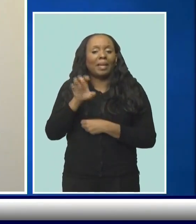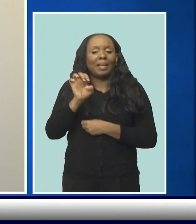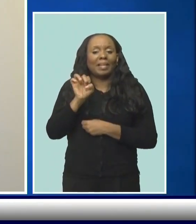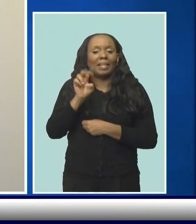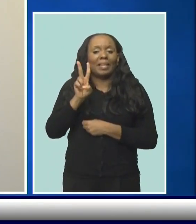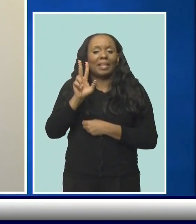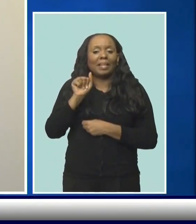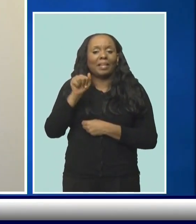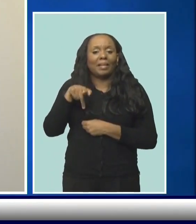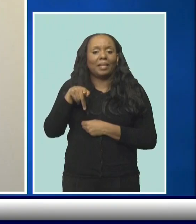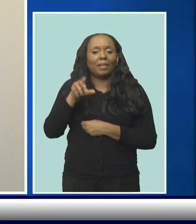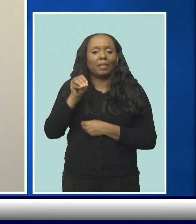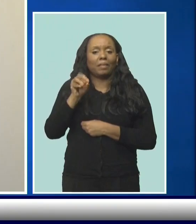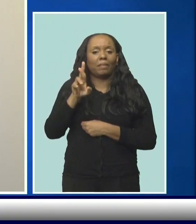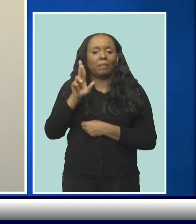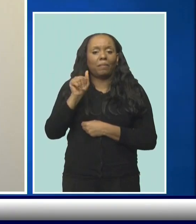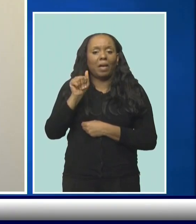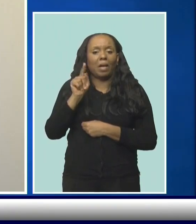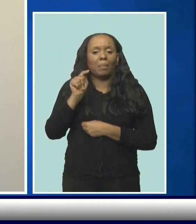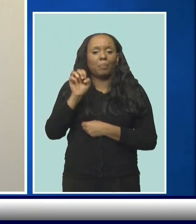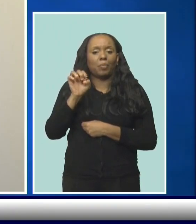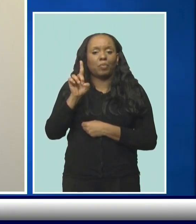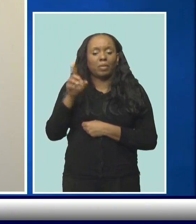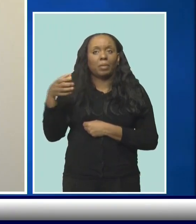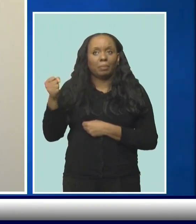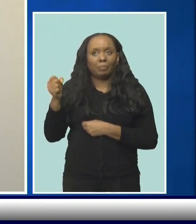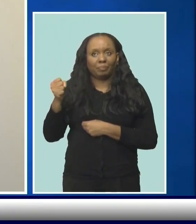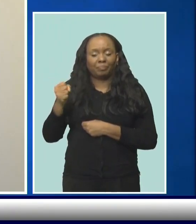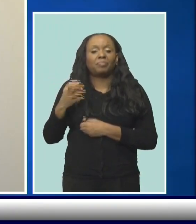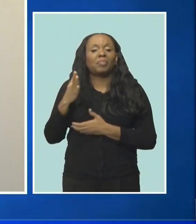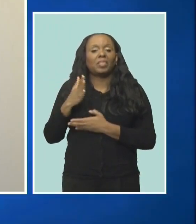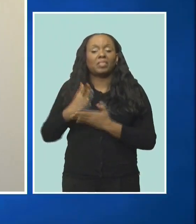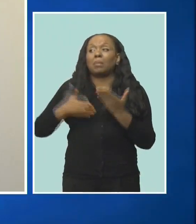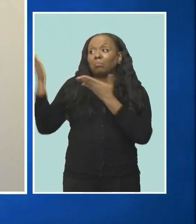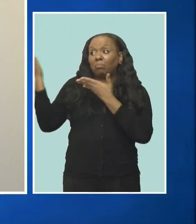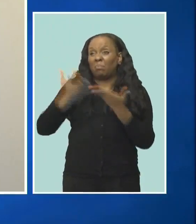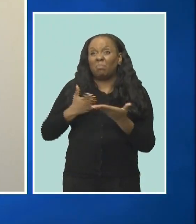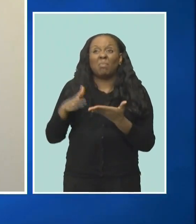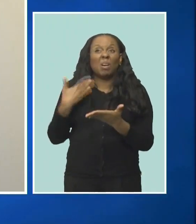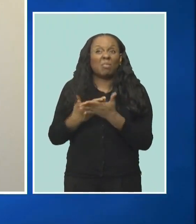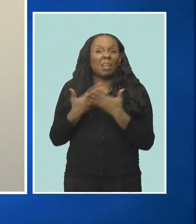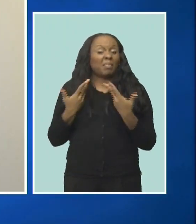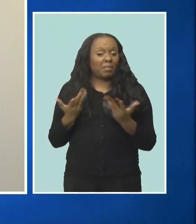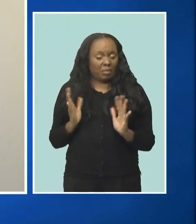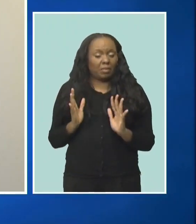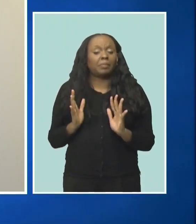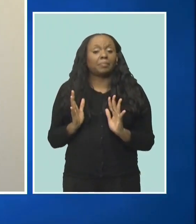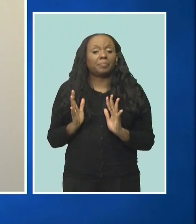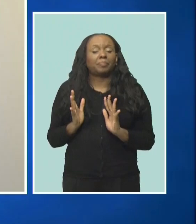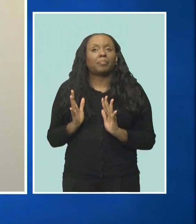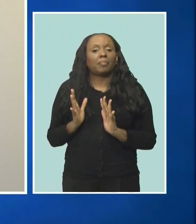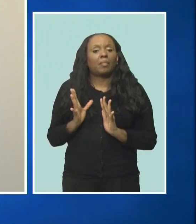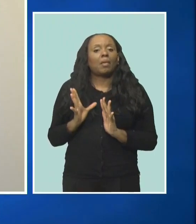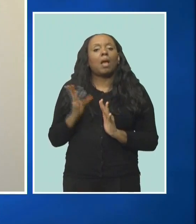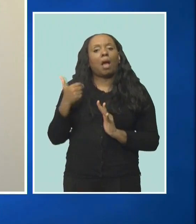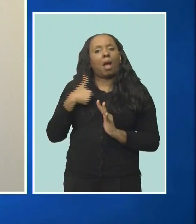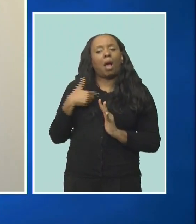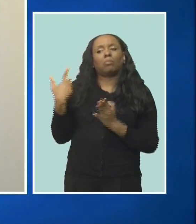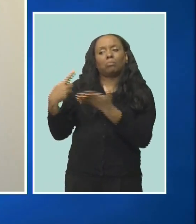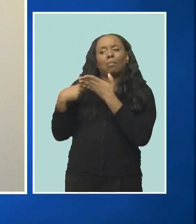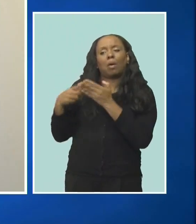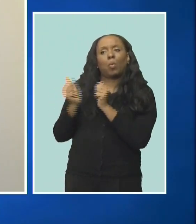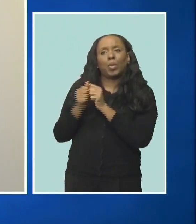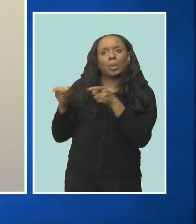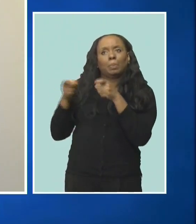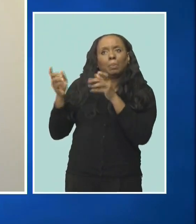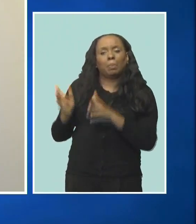into Barbados, right? Some of the containers have arrived, and I believe in speaking to our plant manager that we